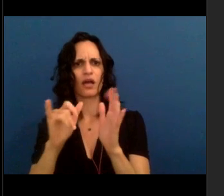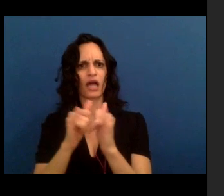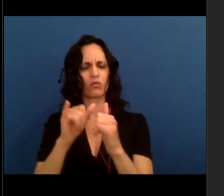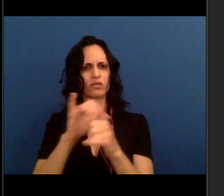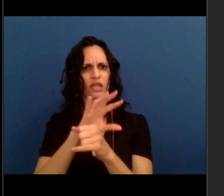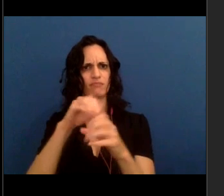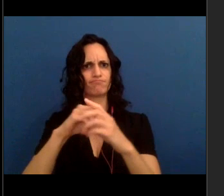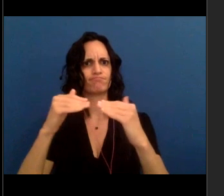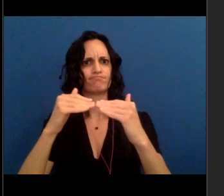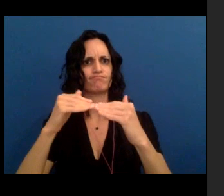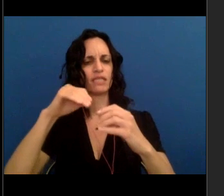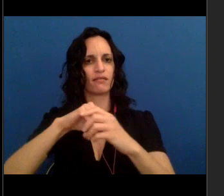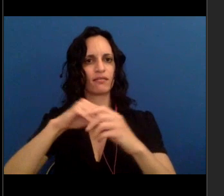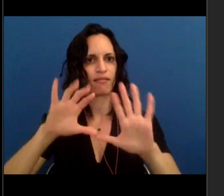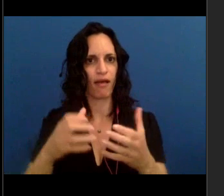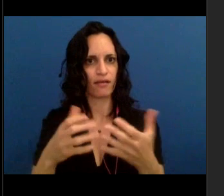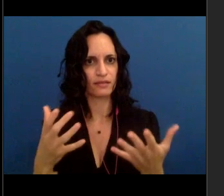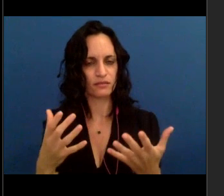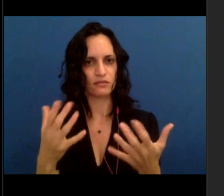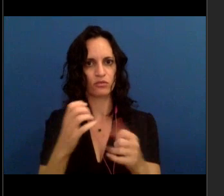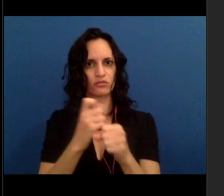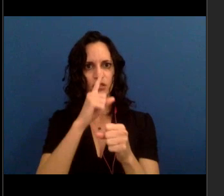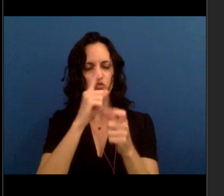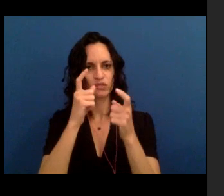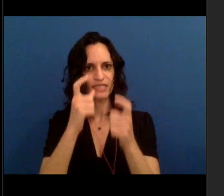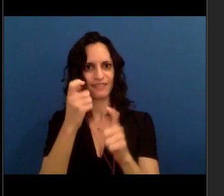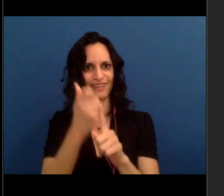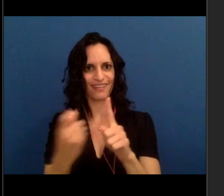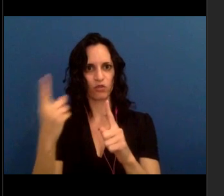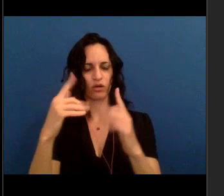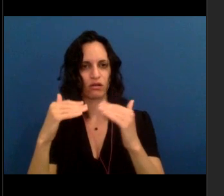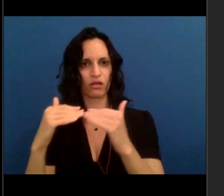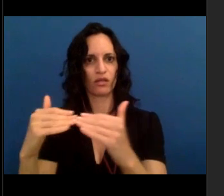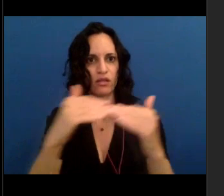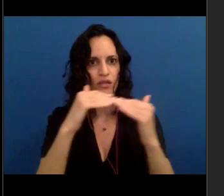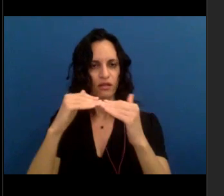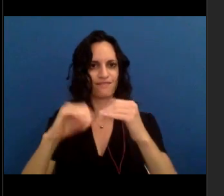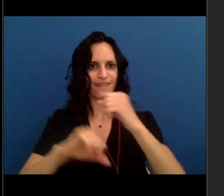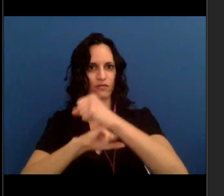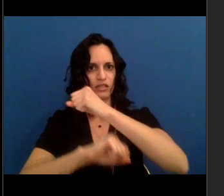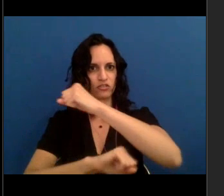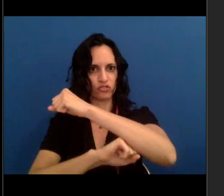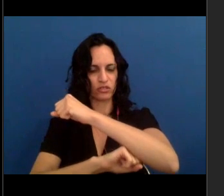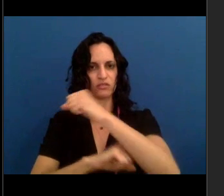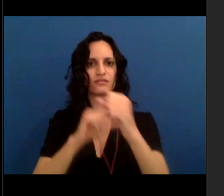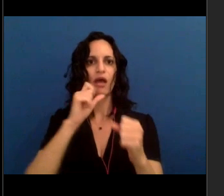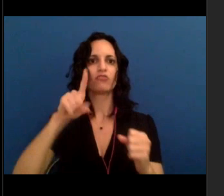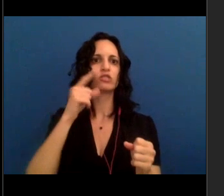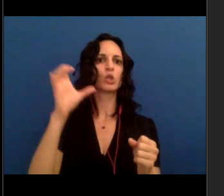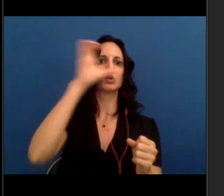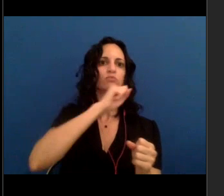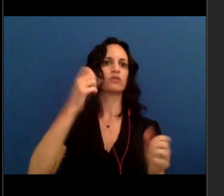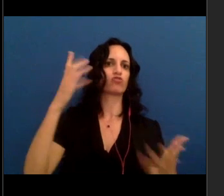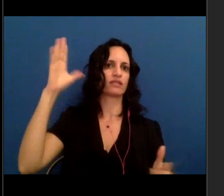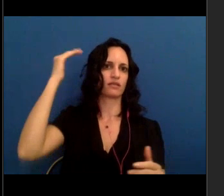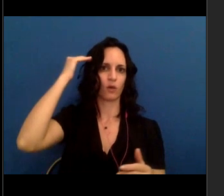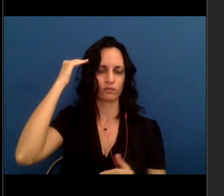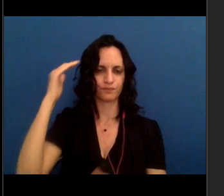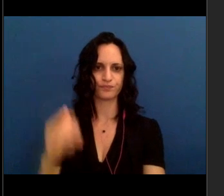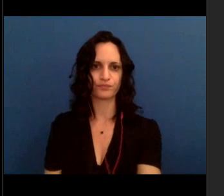that's giving everyone the same sort of baseline information from the beginning, not assuming that they have that baseline knowledge from the beginning?